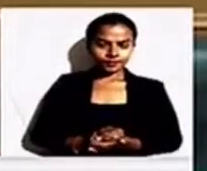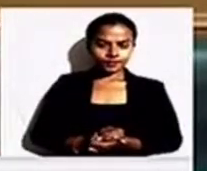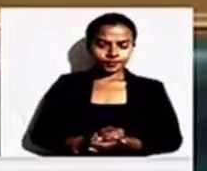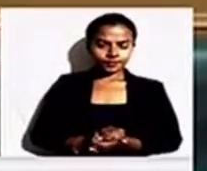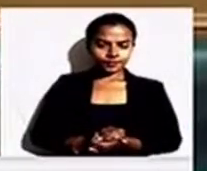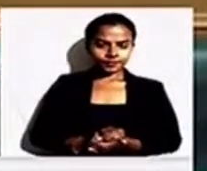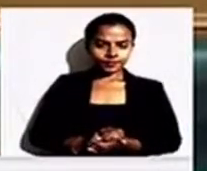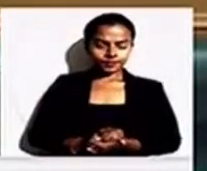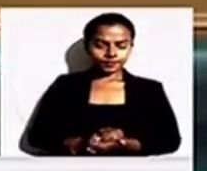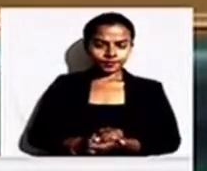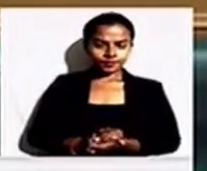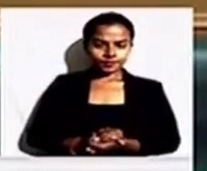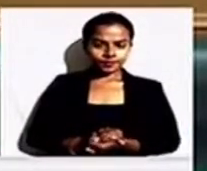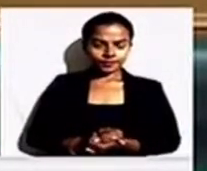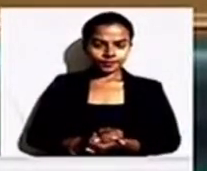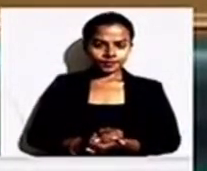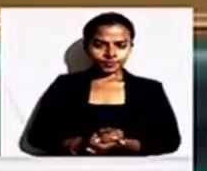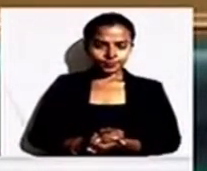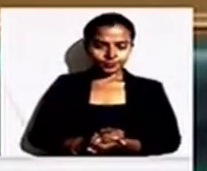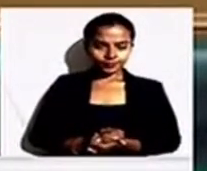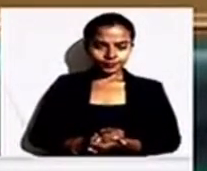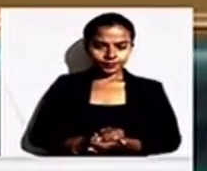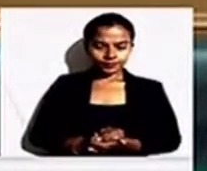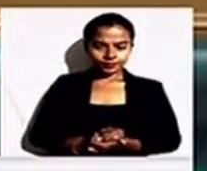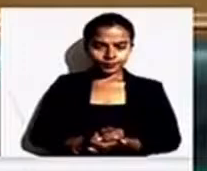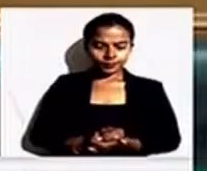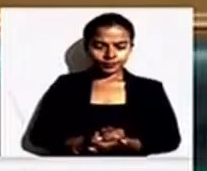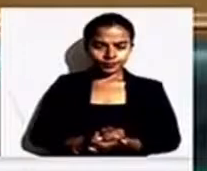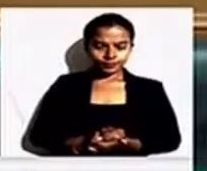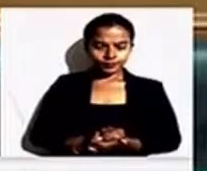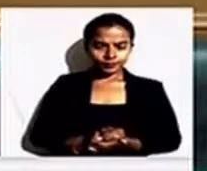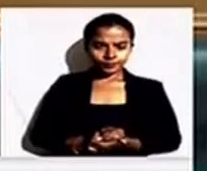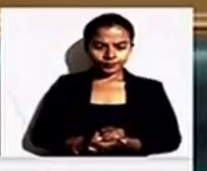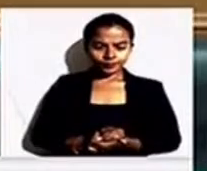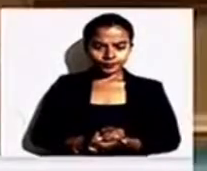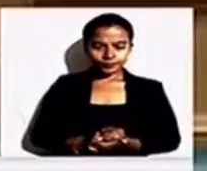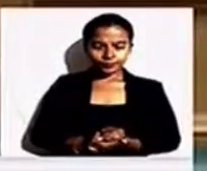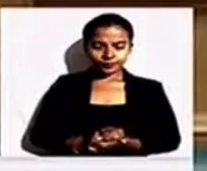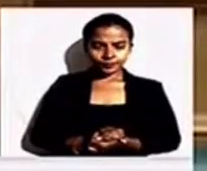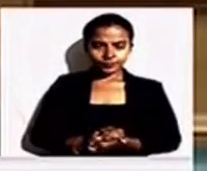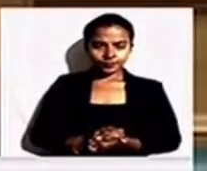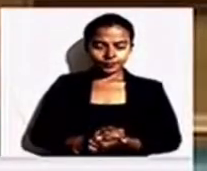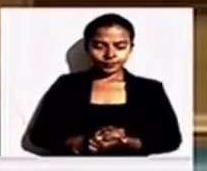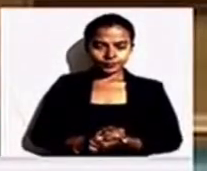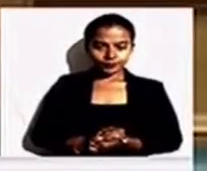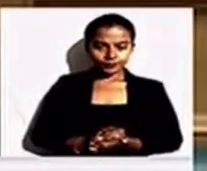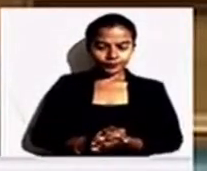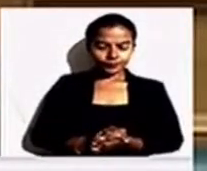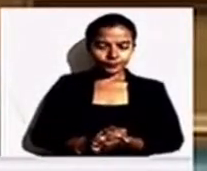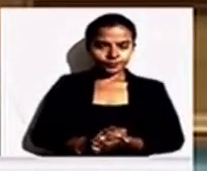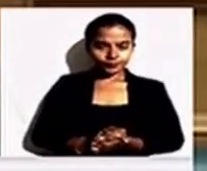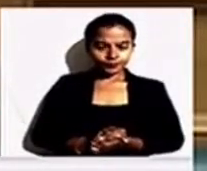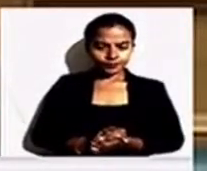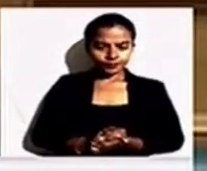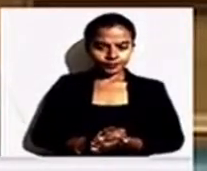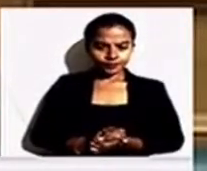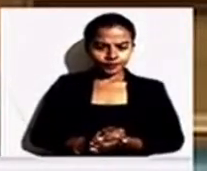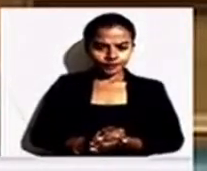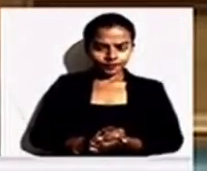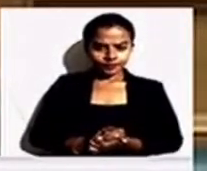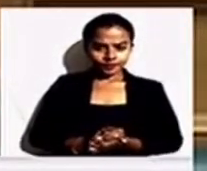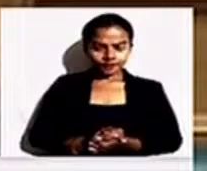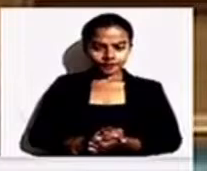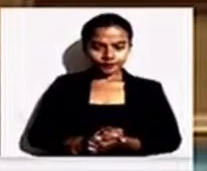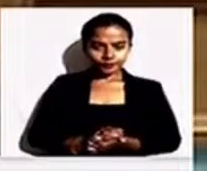I can't claim the privilege of being the first MP of Sri Lankan descent. However, I am the first Sri